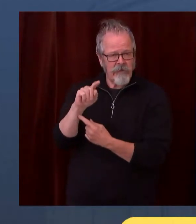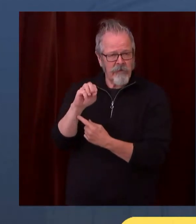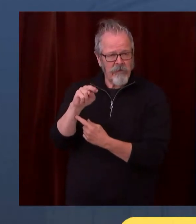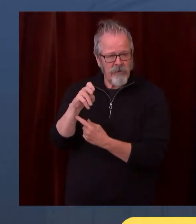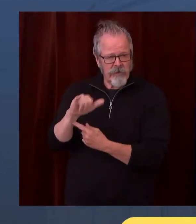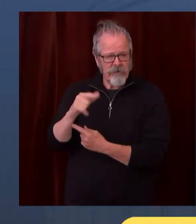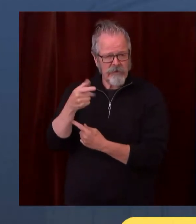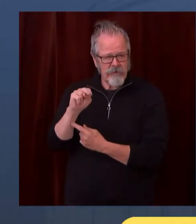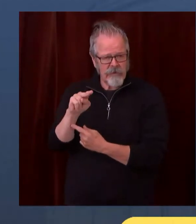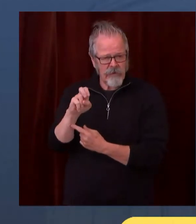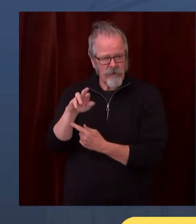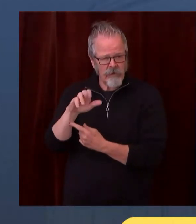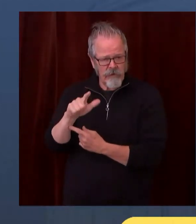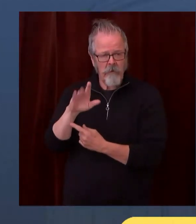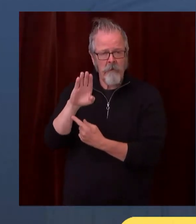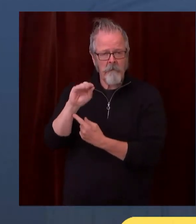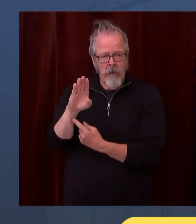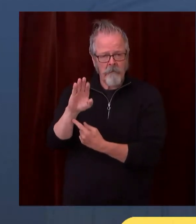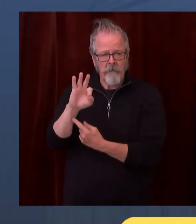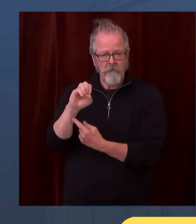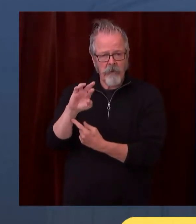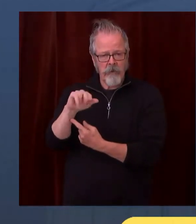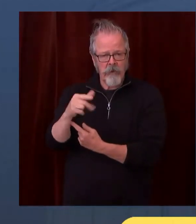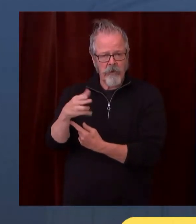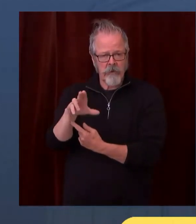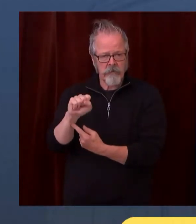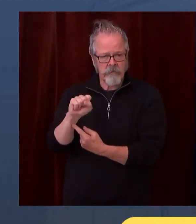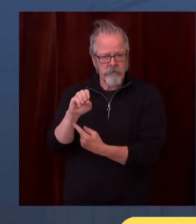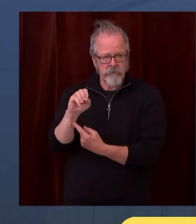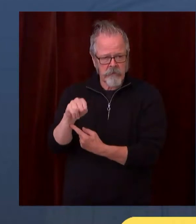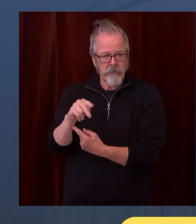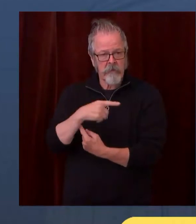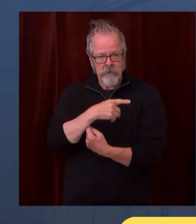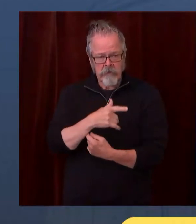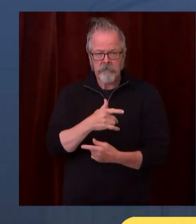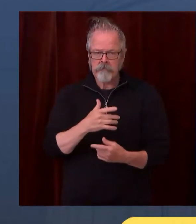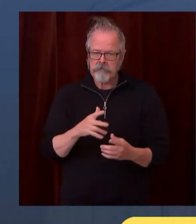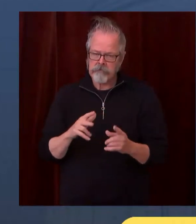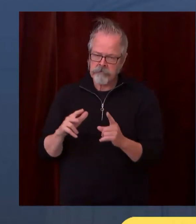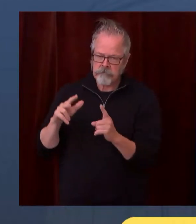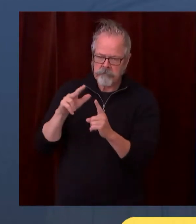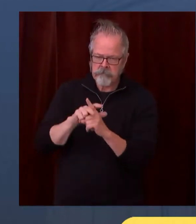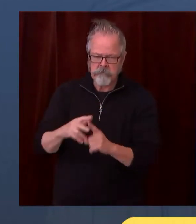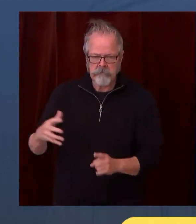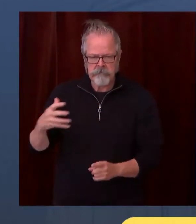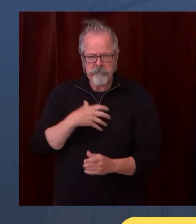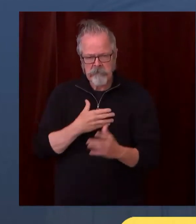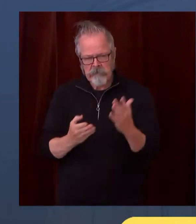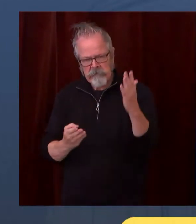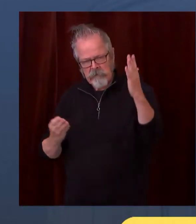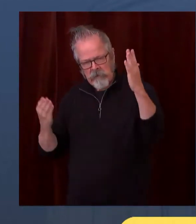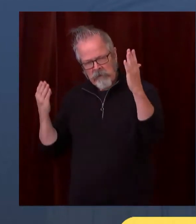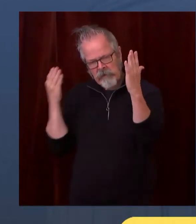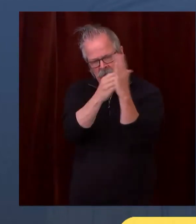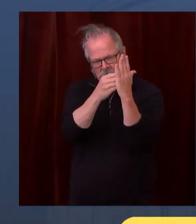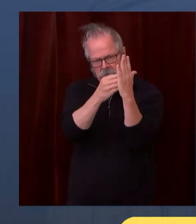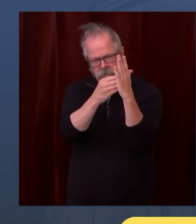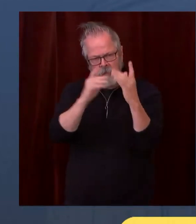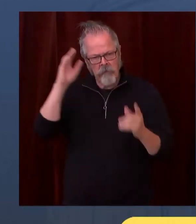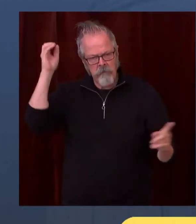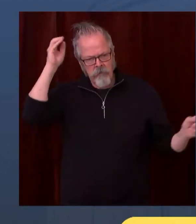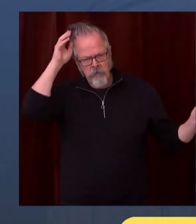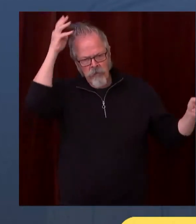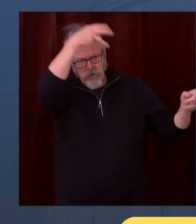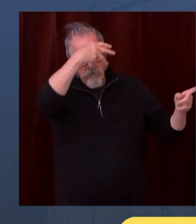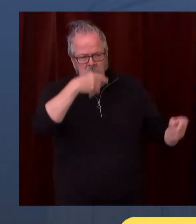by Donald Trump to suppress the vote and make it more difficult for people to vote. And as I've said